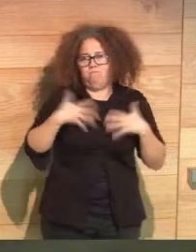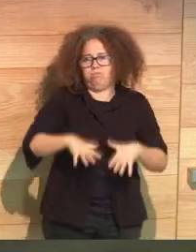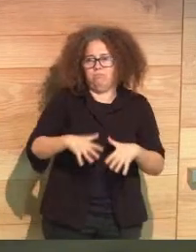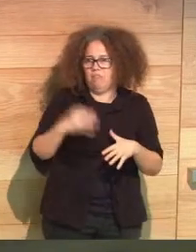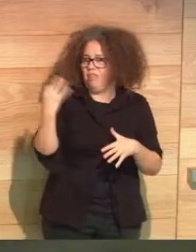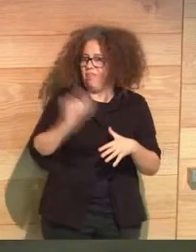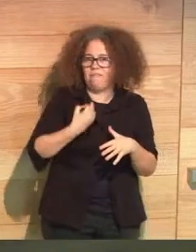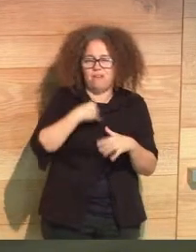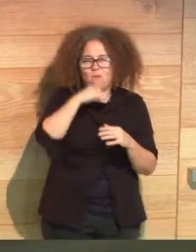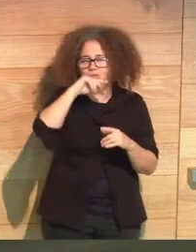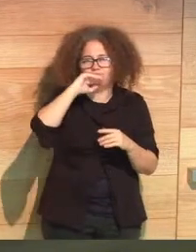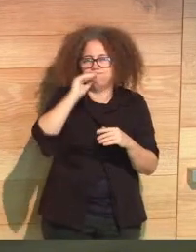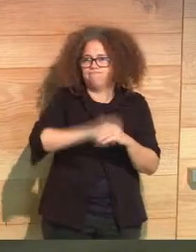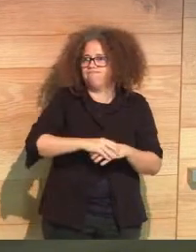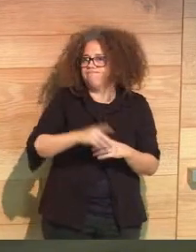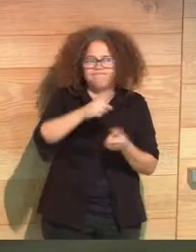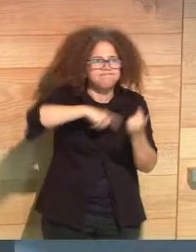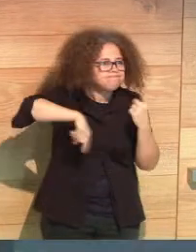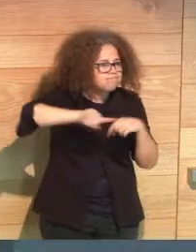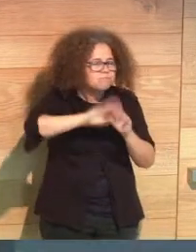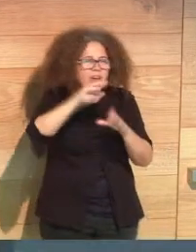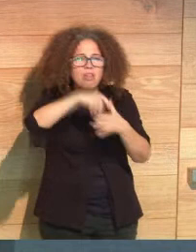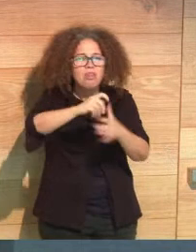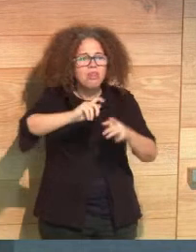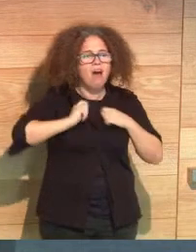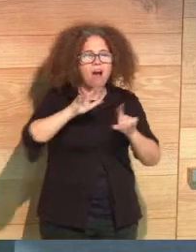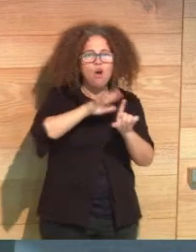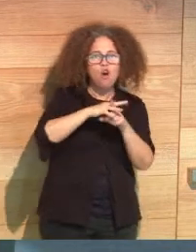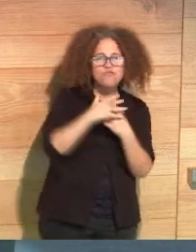all involved in is more important than ever, and is setting